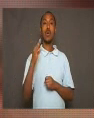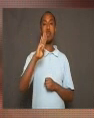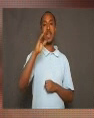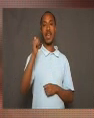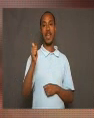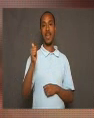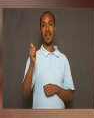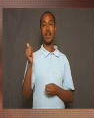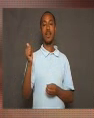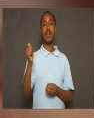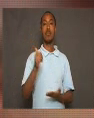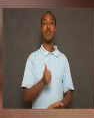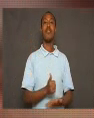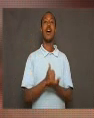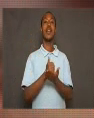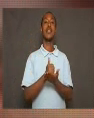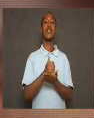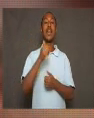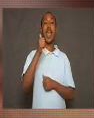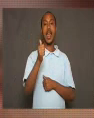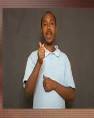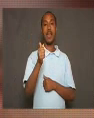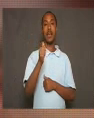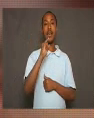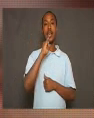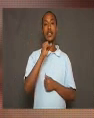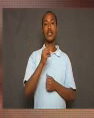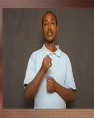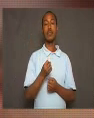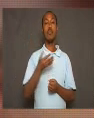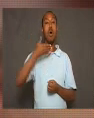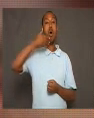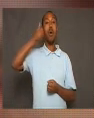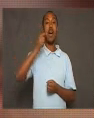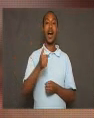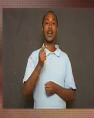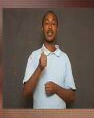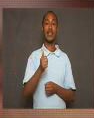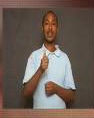BA, provided A is a more active